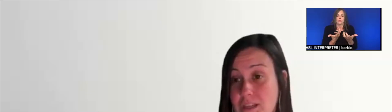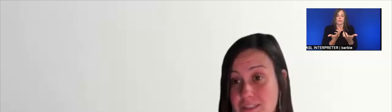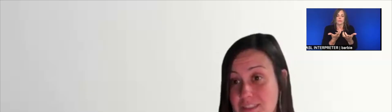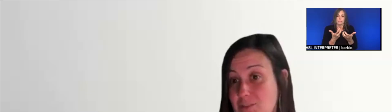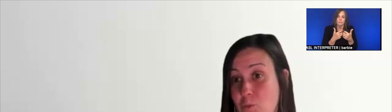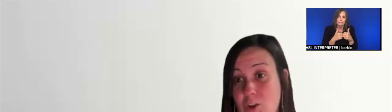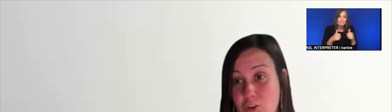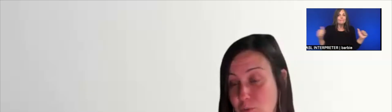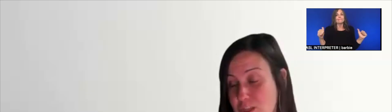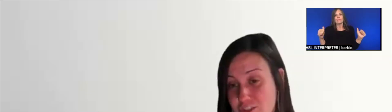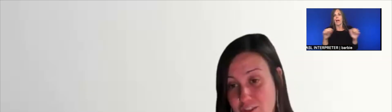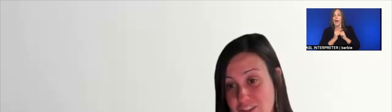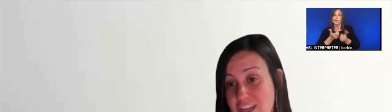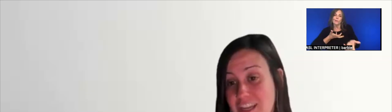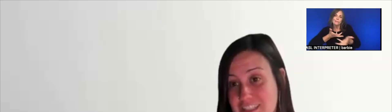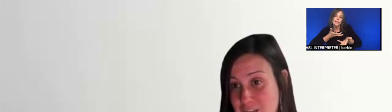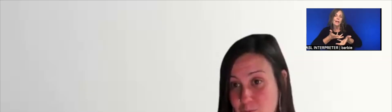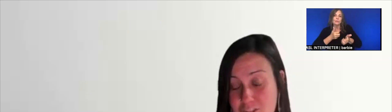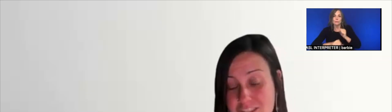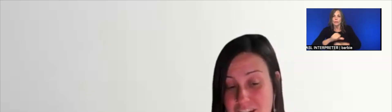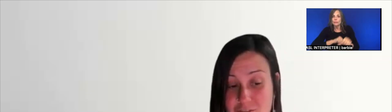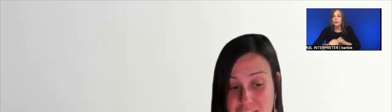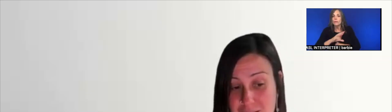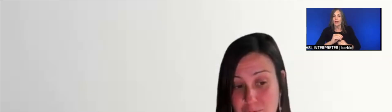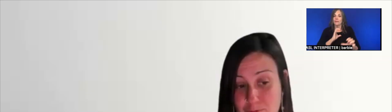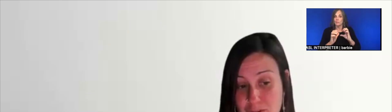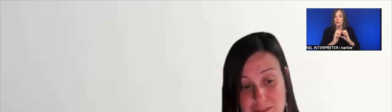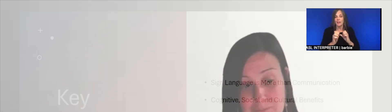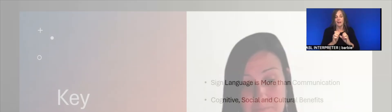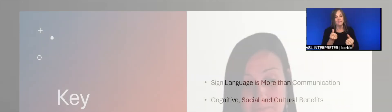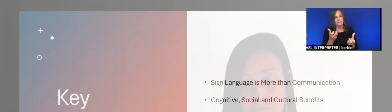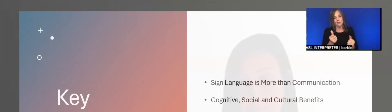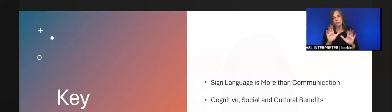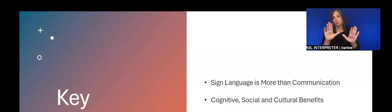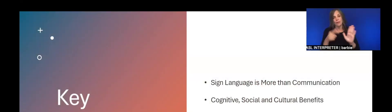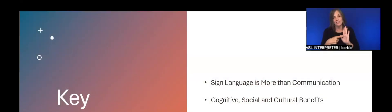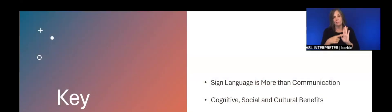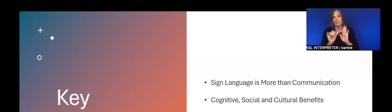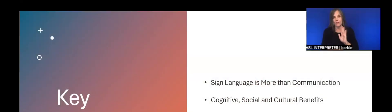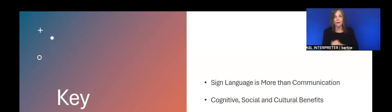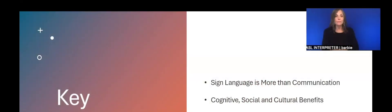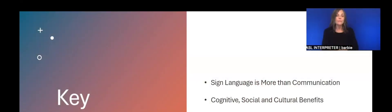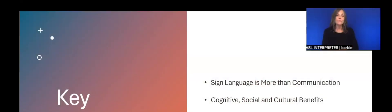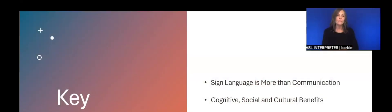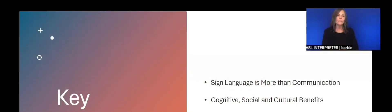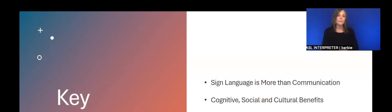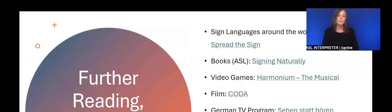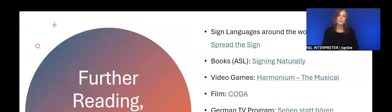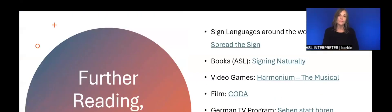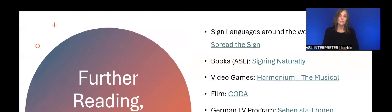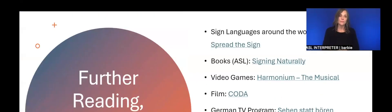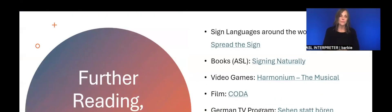also the ways that we connect with each other. And sign language is a great example for that. I brought as